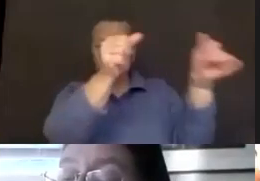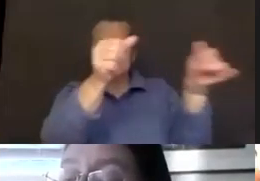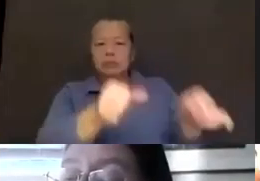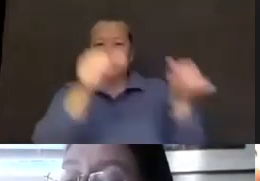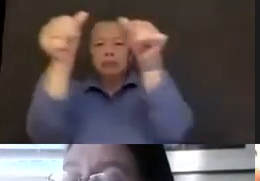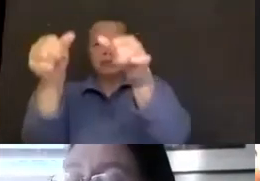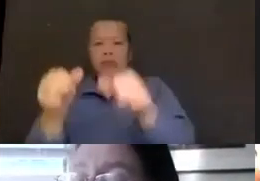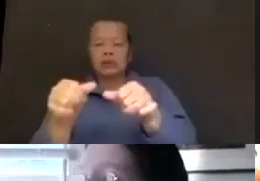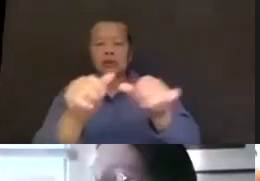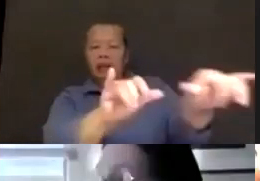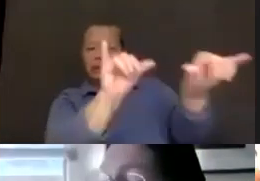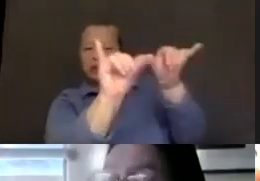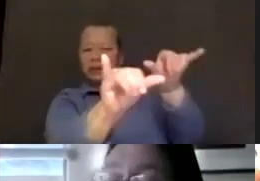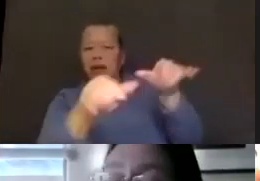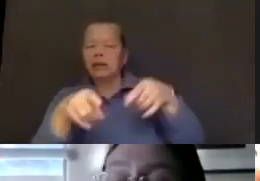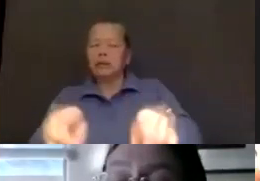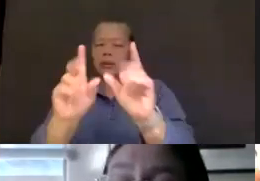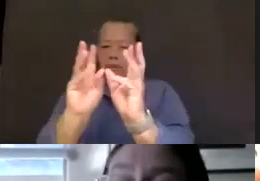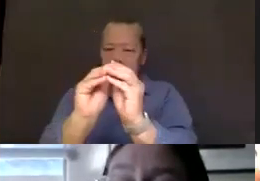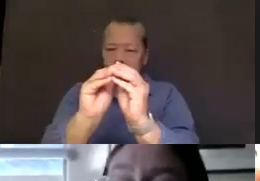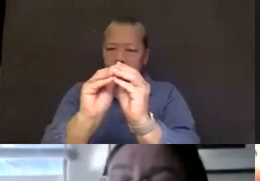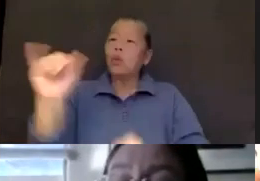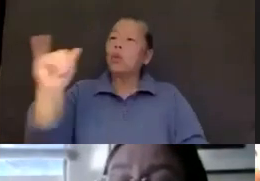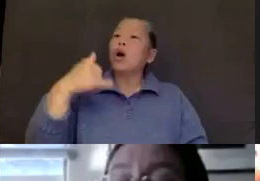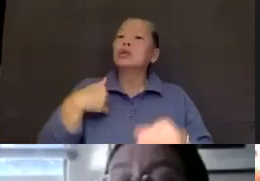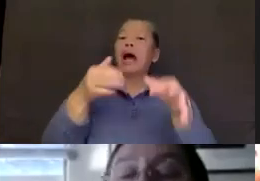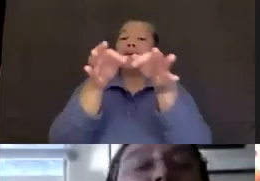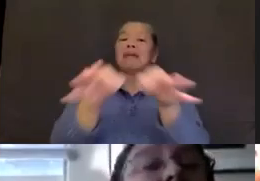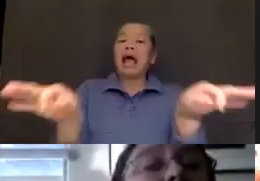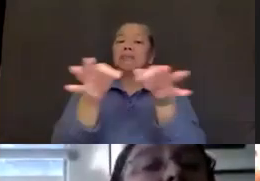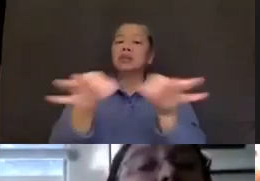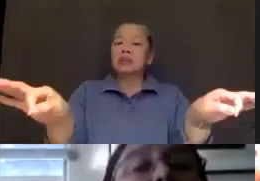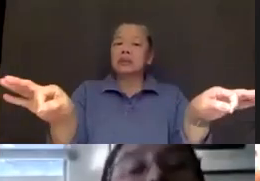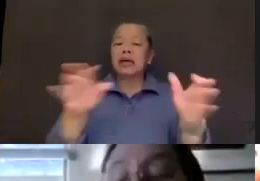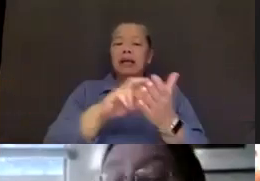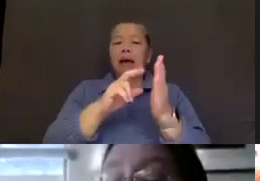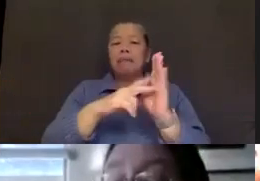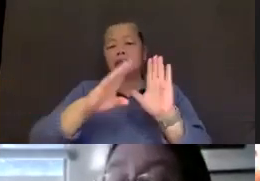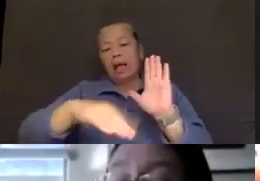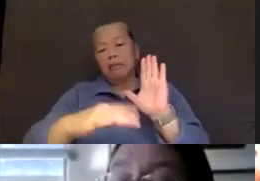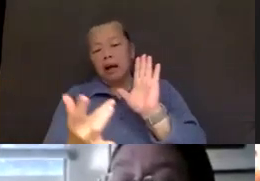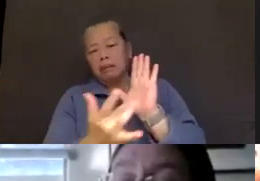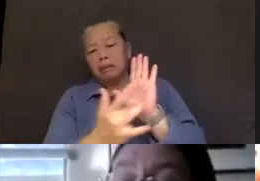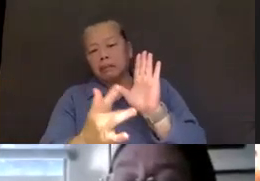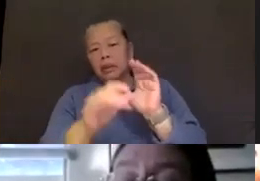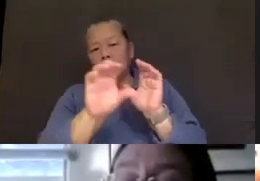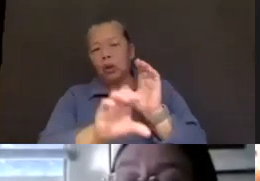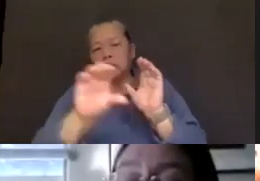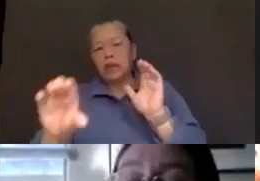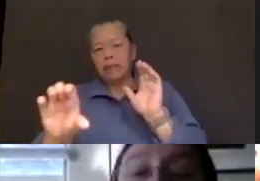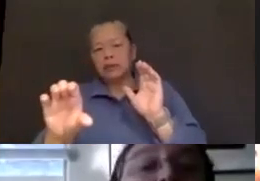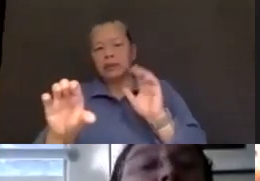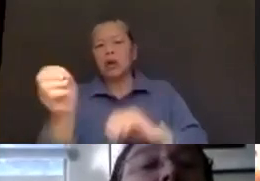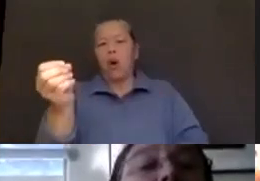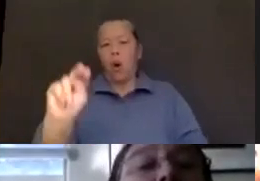event being captioned. You will need to turn on your closed captioning at the bottom of the screen. And if you